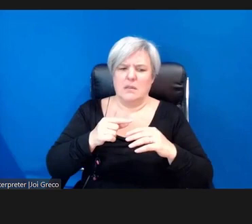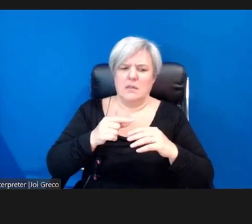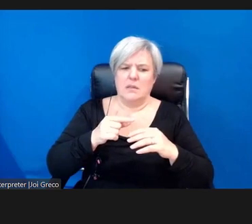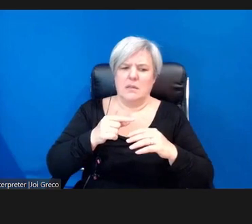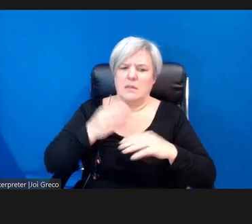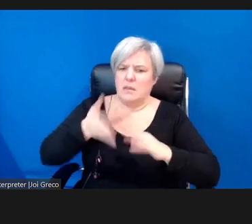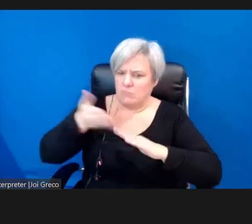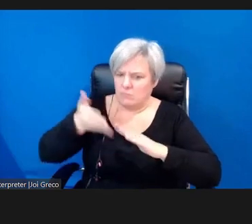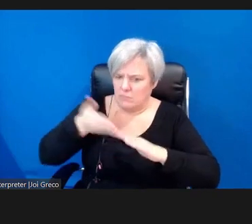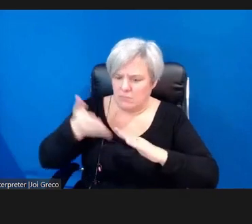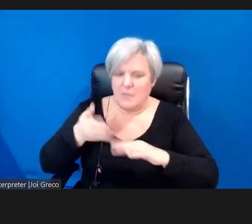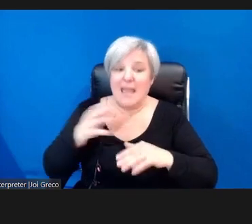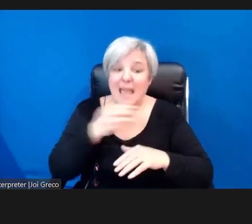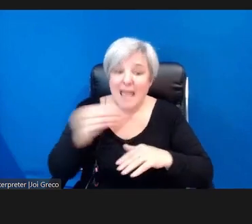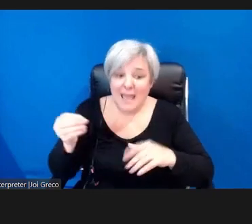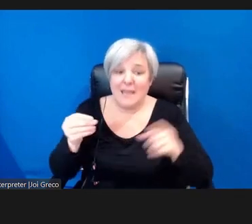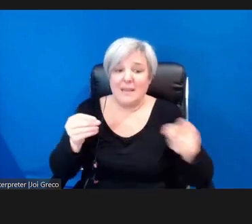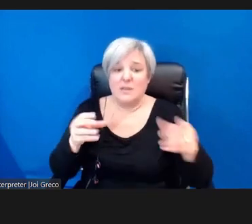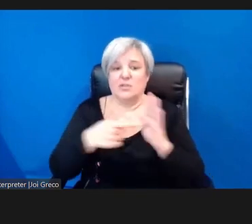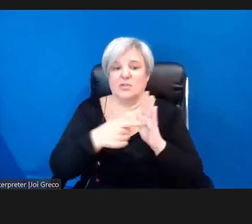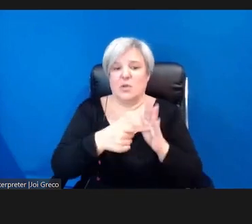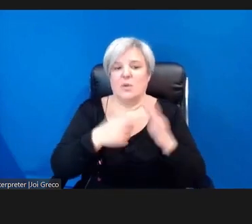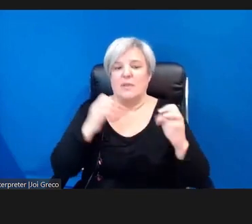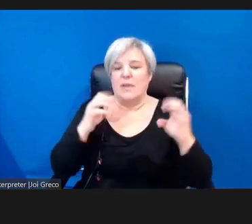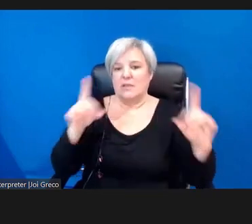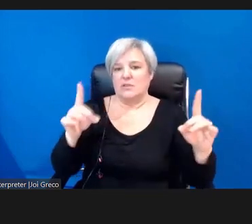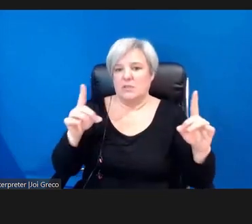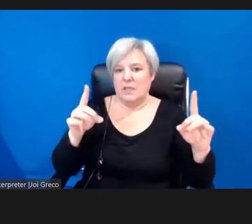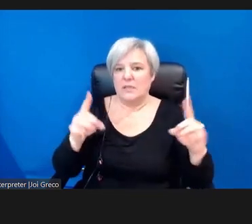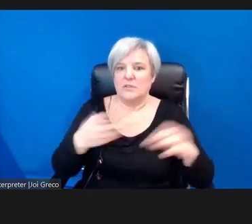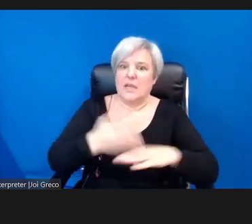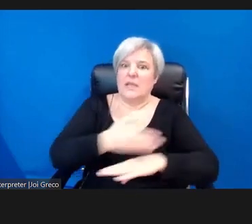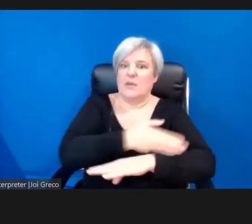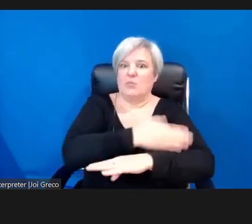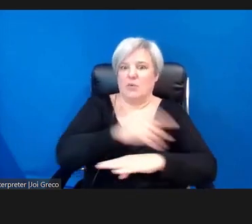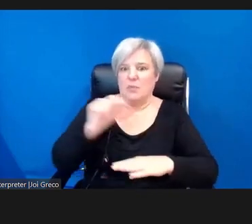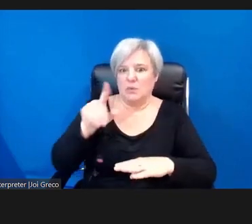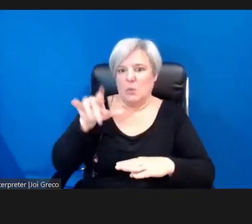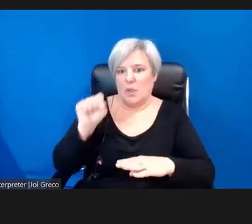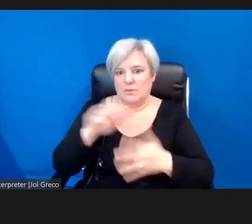evidence-based websites for the sharing of education and improvement tools.